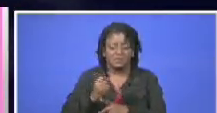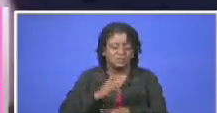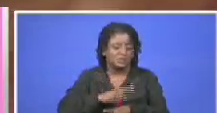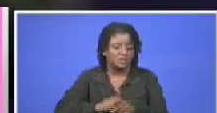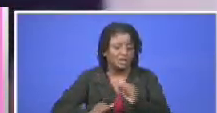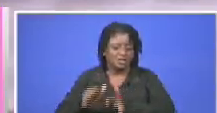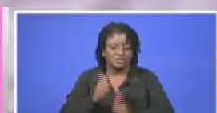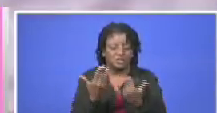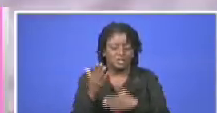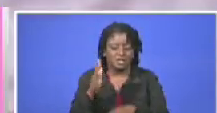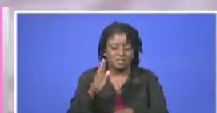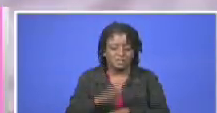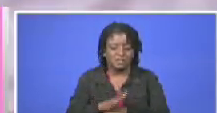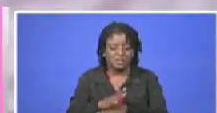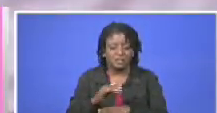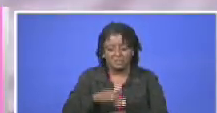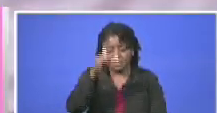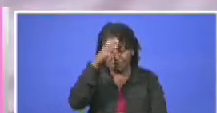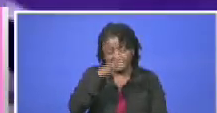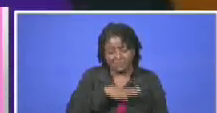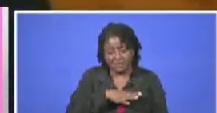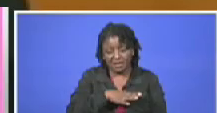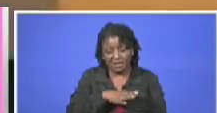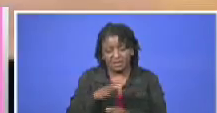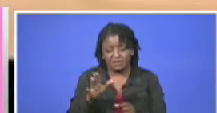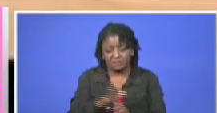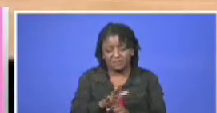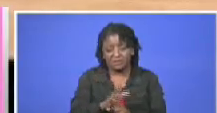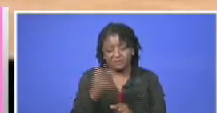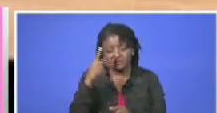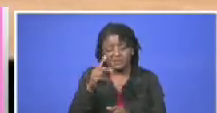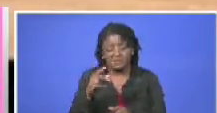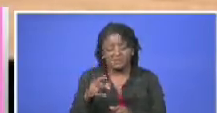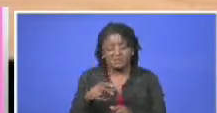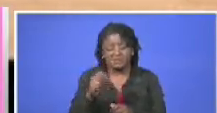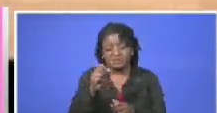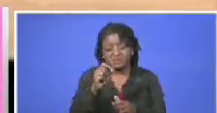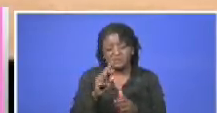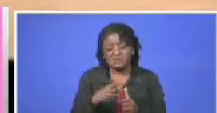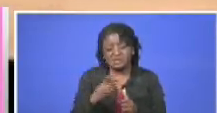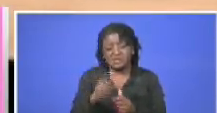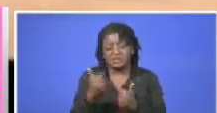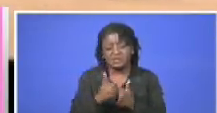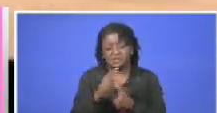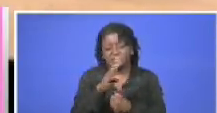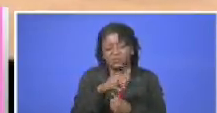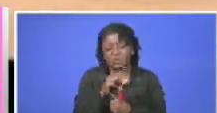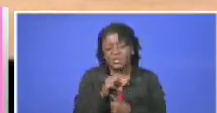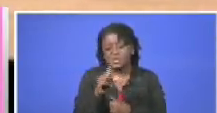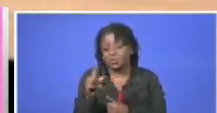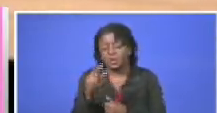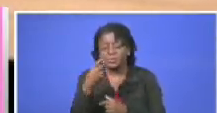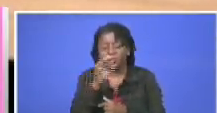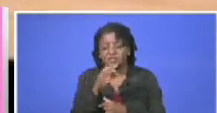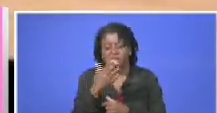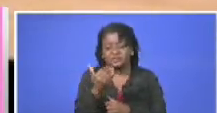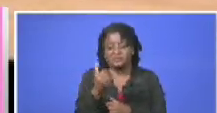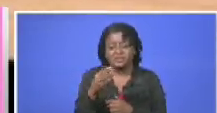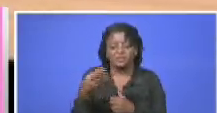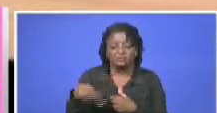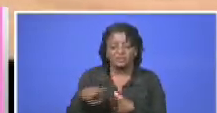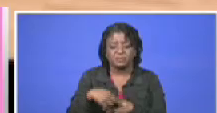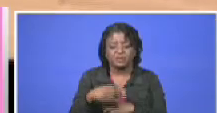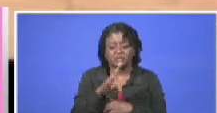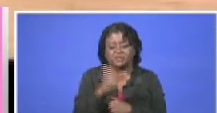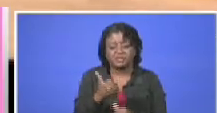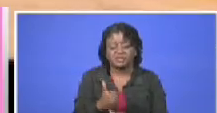his presence in the paint, the big man filled the stat sheet for the second game in a row, finishing with 21 points, 15 rebounds, 3 assists, and 3